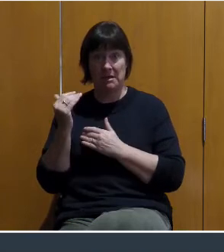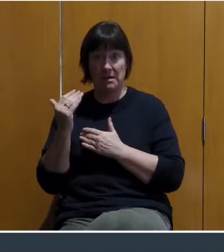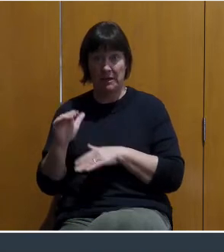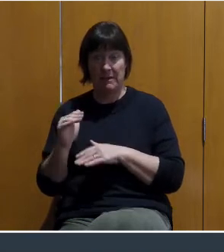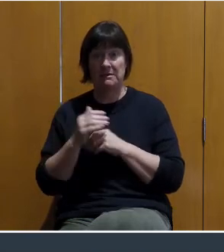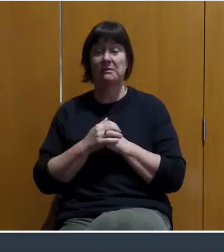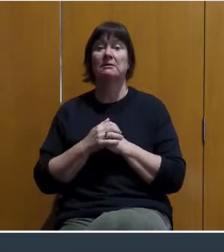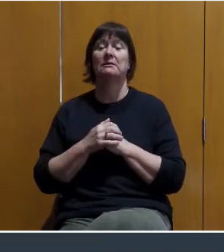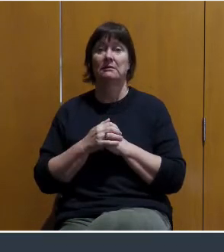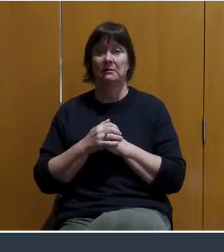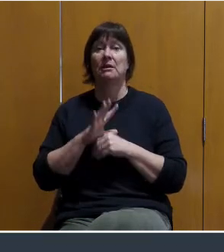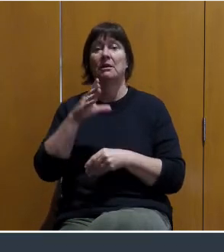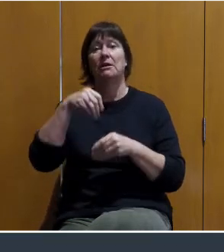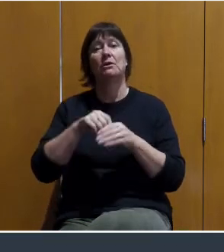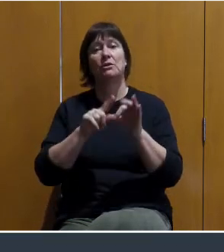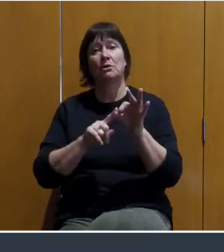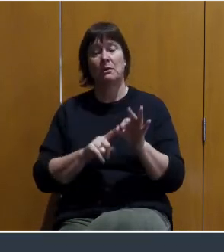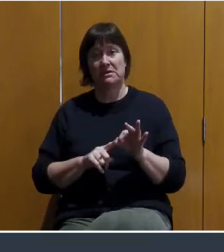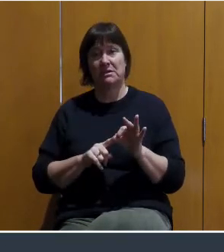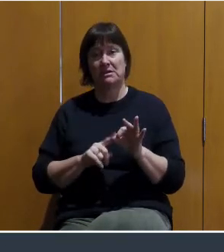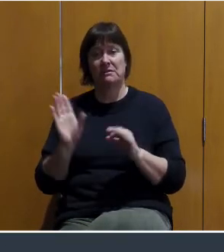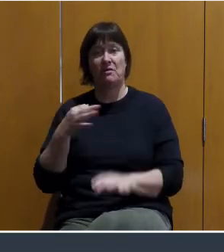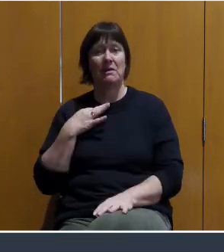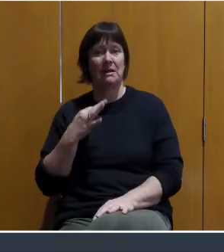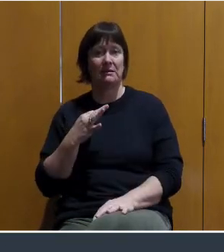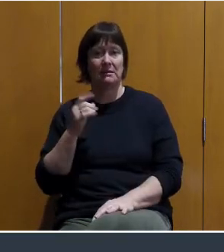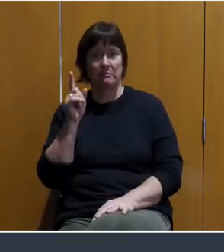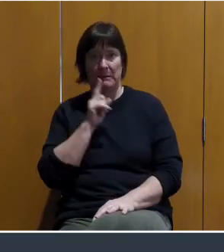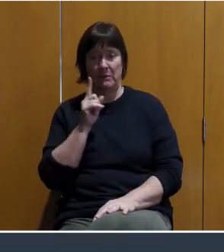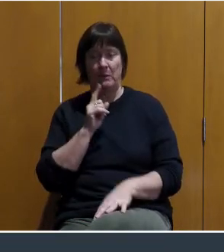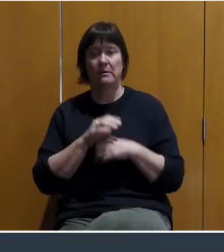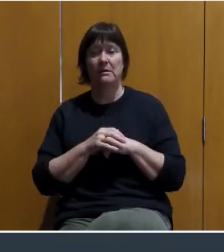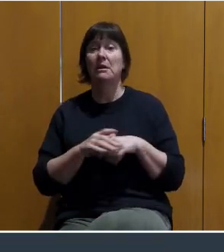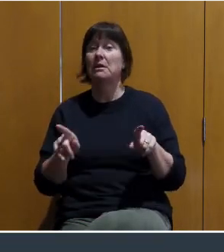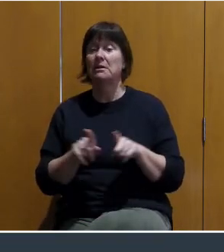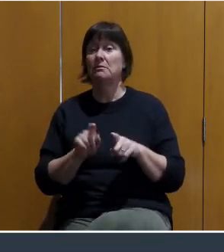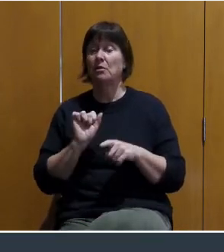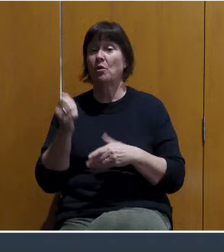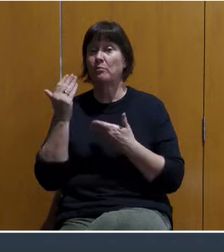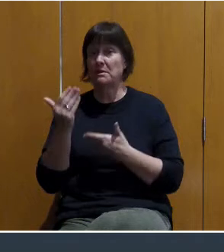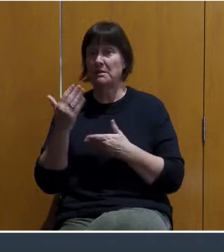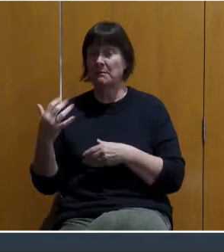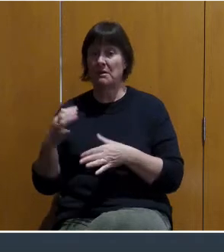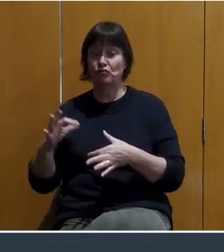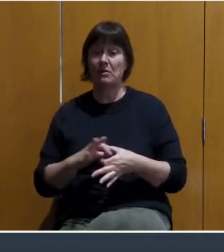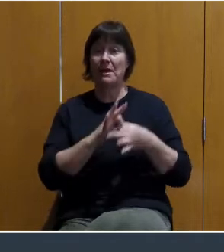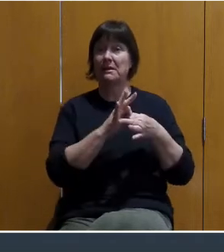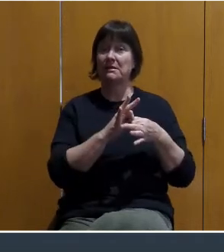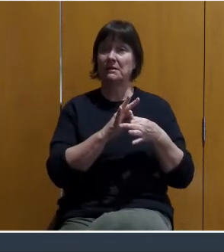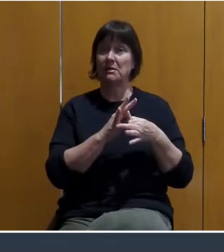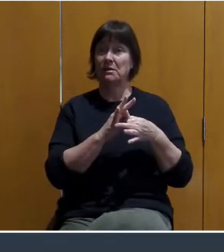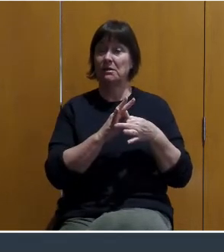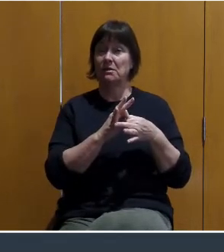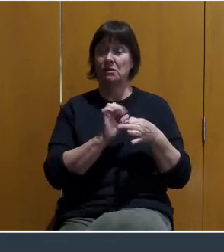speak, and that includes some questions from elected members, and that also your presentations must relate